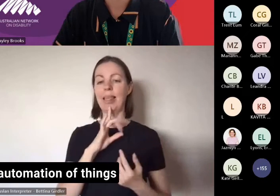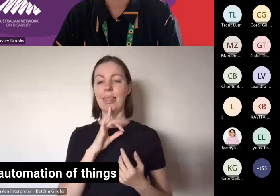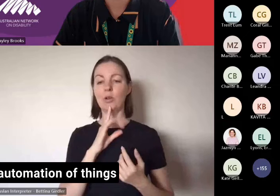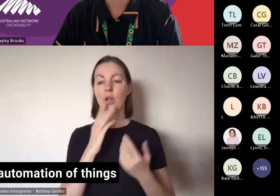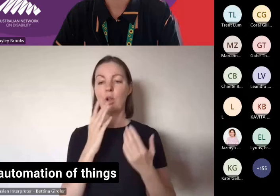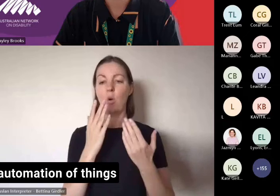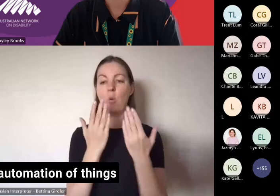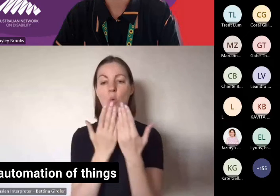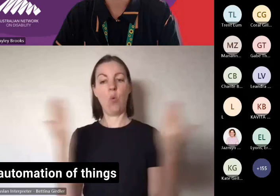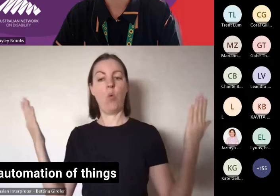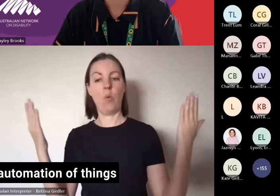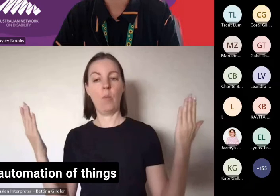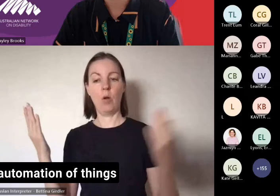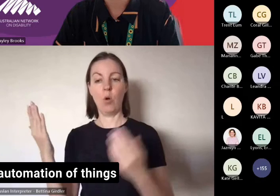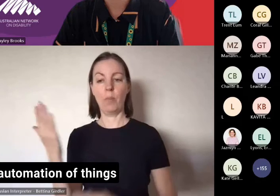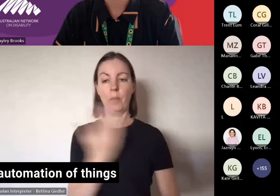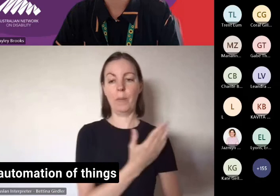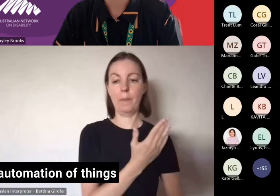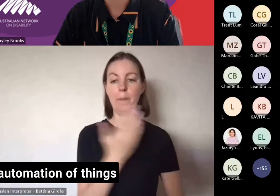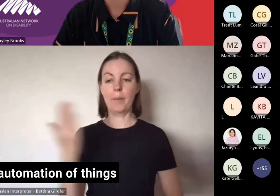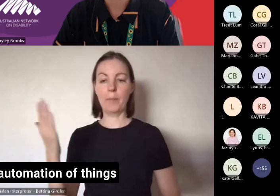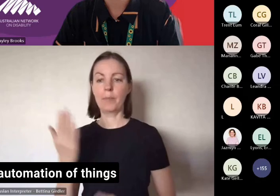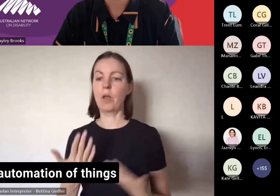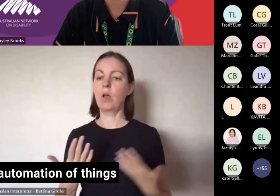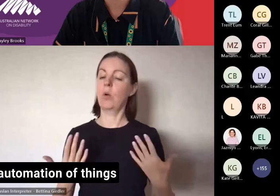again, automation of